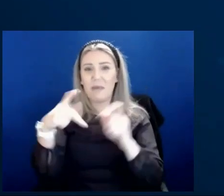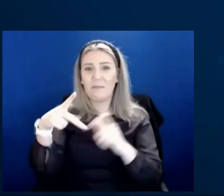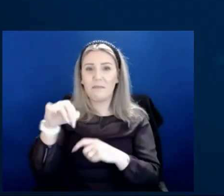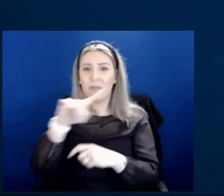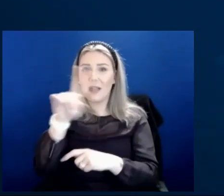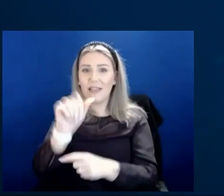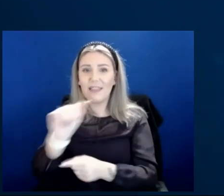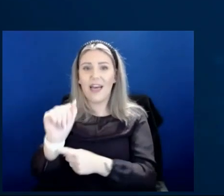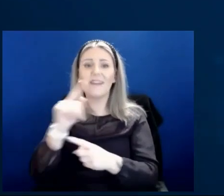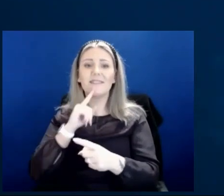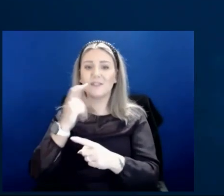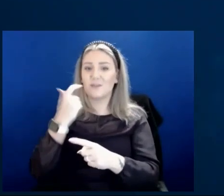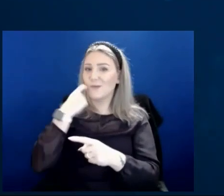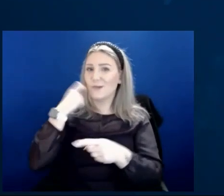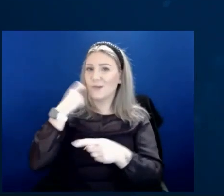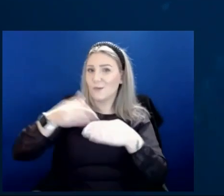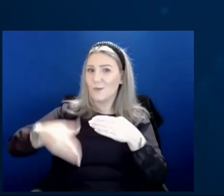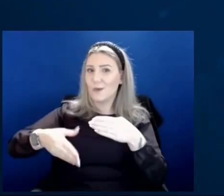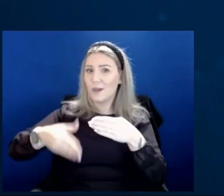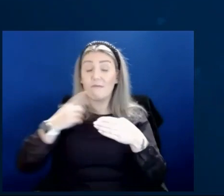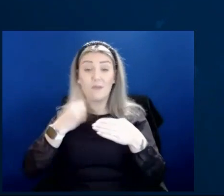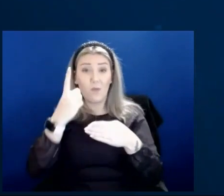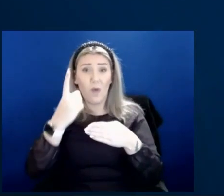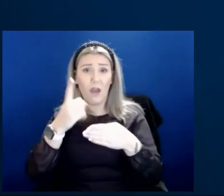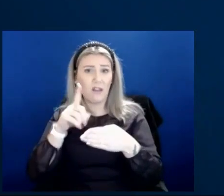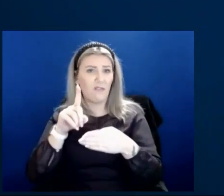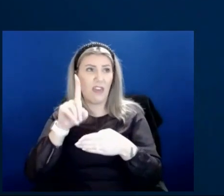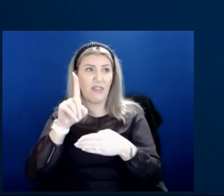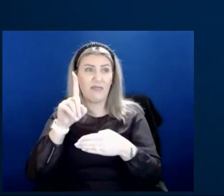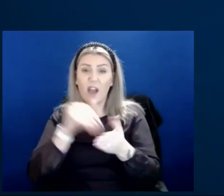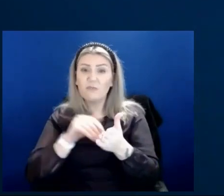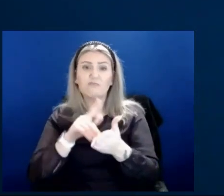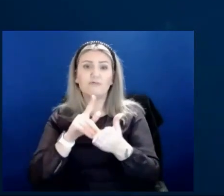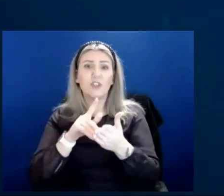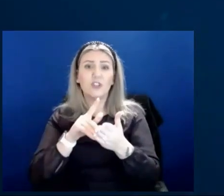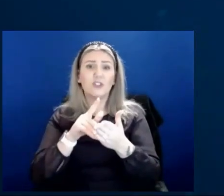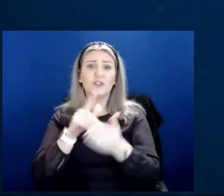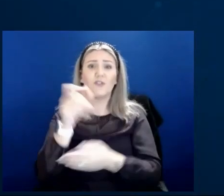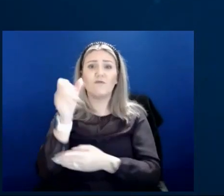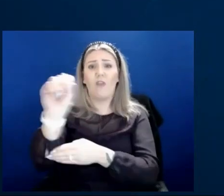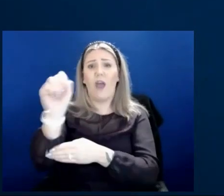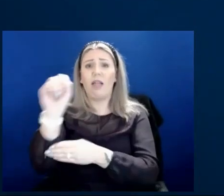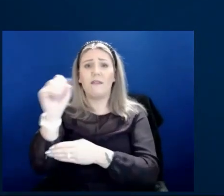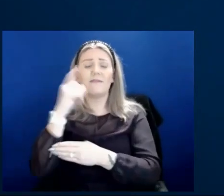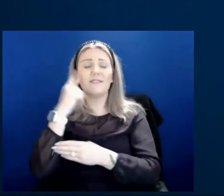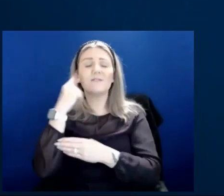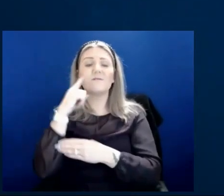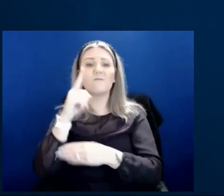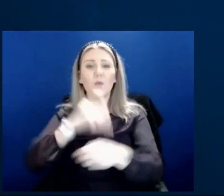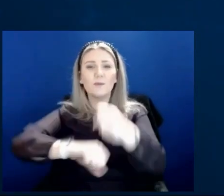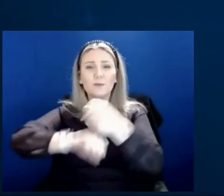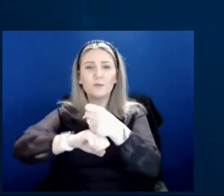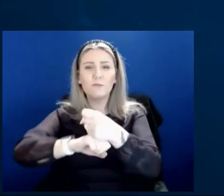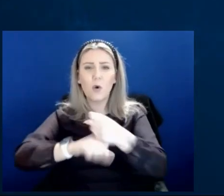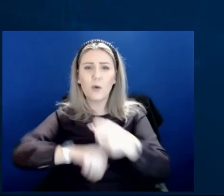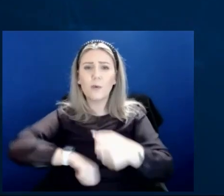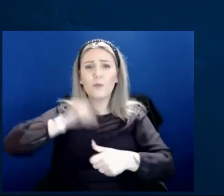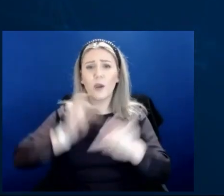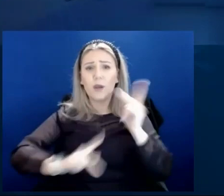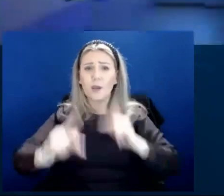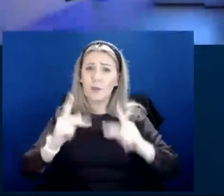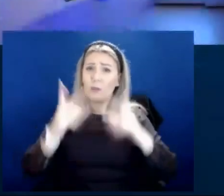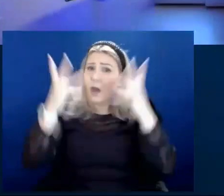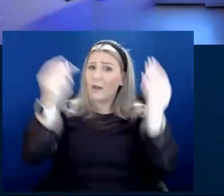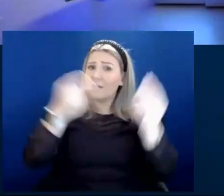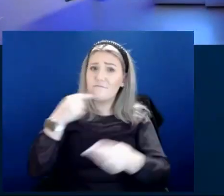weekend. This is one of thousands of rallies that are being held around the world, all in an effort to honor and support the brave folks who are over in Ukraine. So thanks, Rusty, for